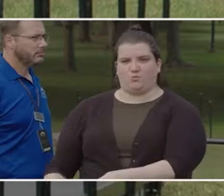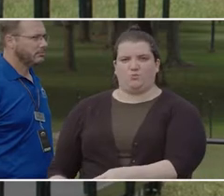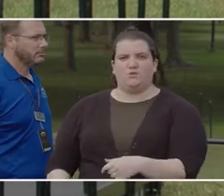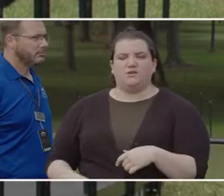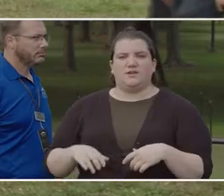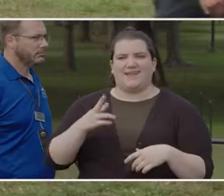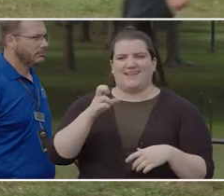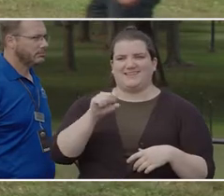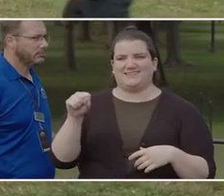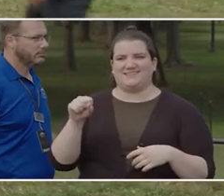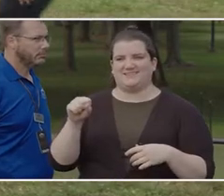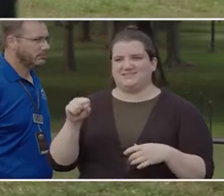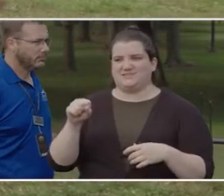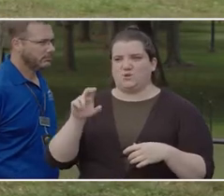Navy.